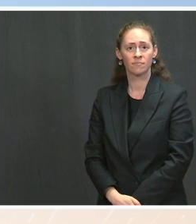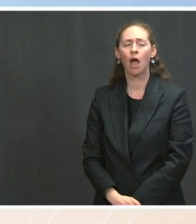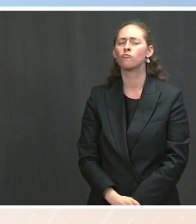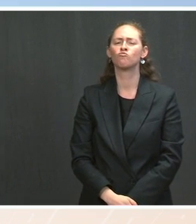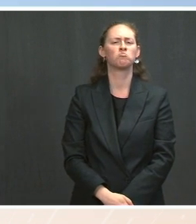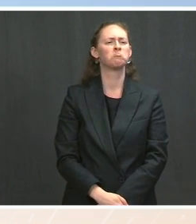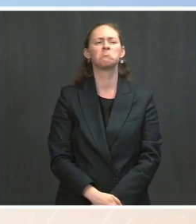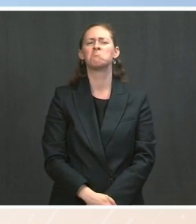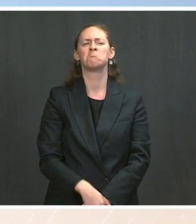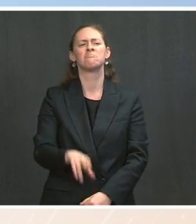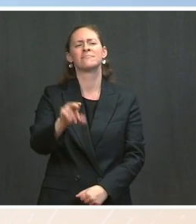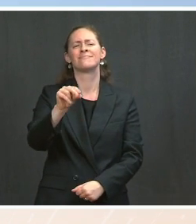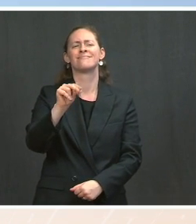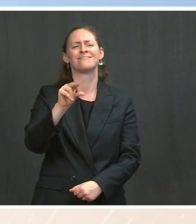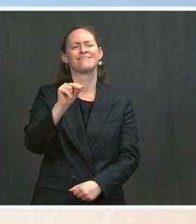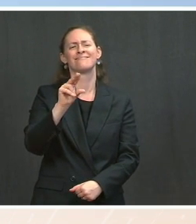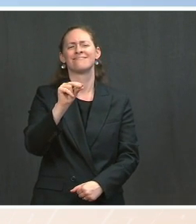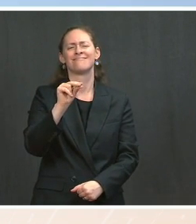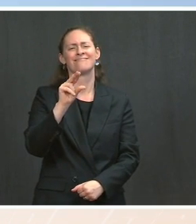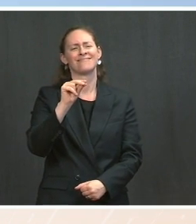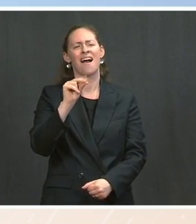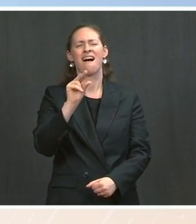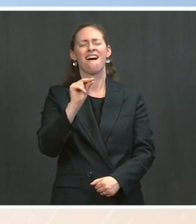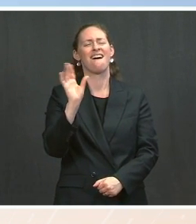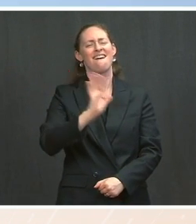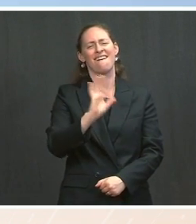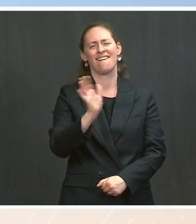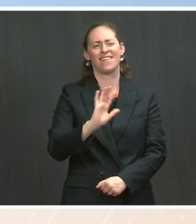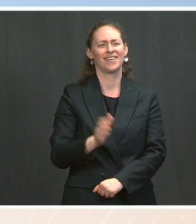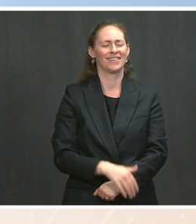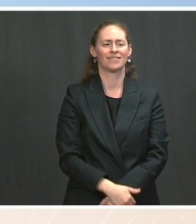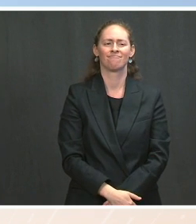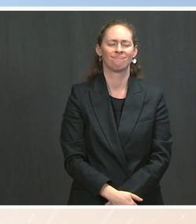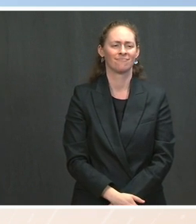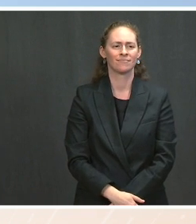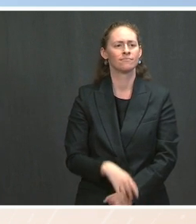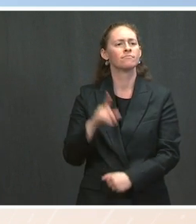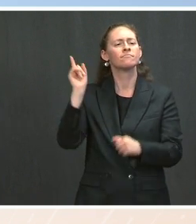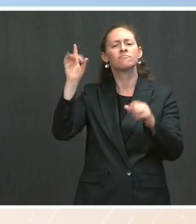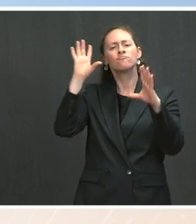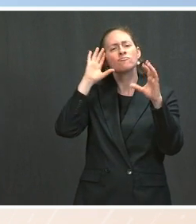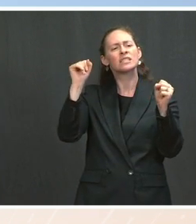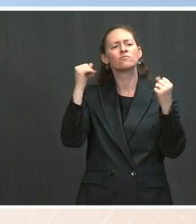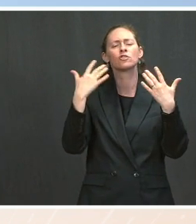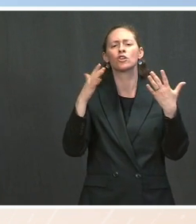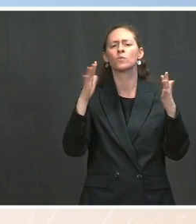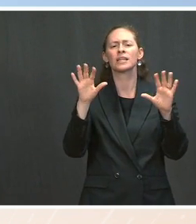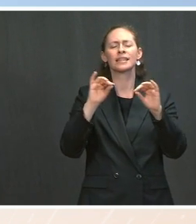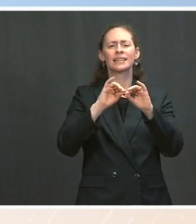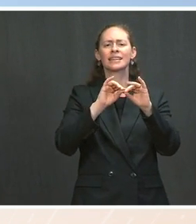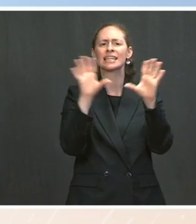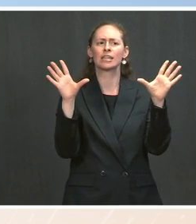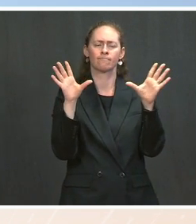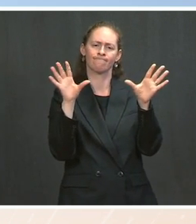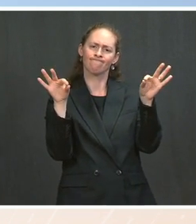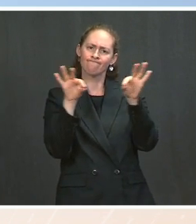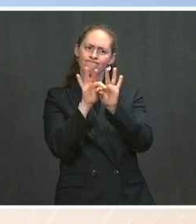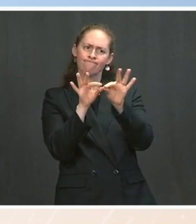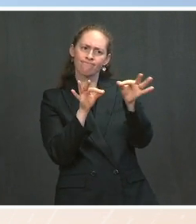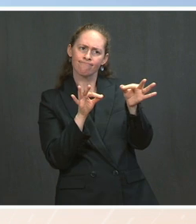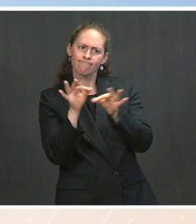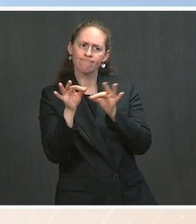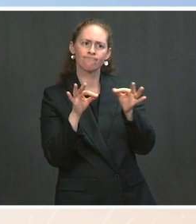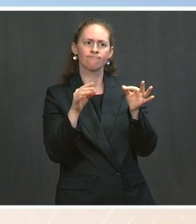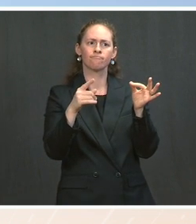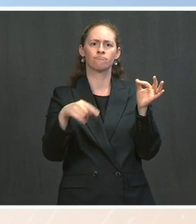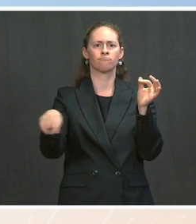reflection of what happened behind the scenes either. Clearly, the president felt it was important to convey, even in a public readout,